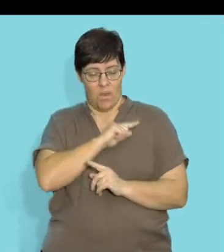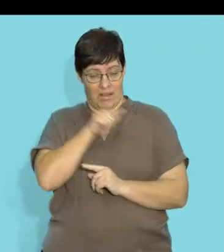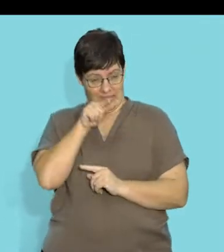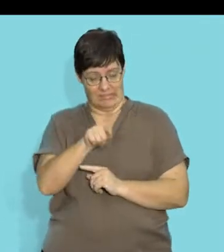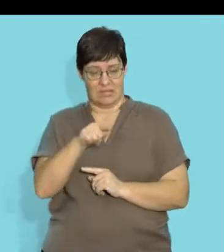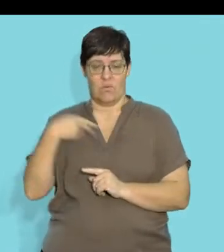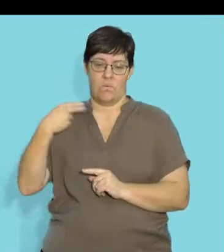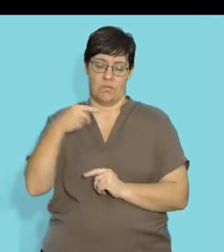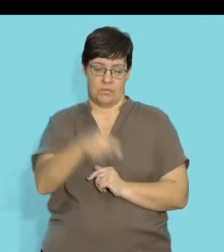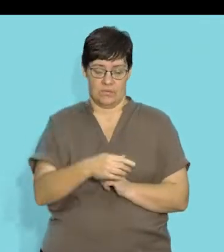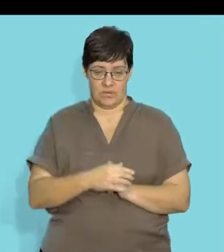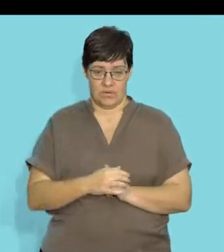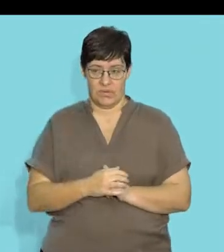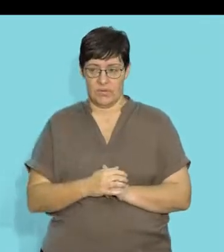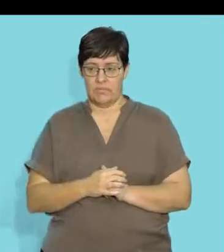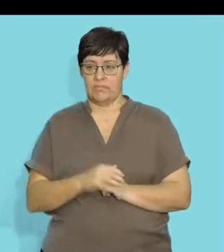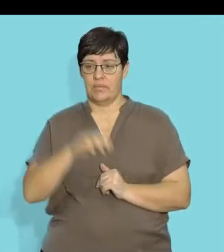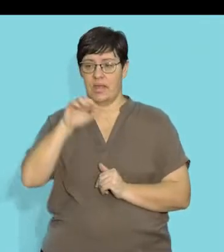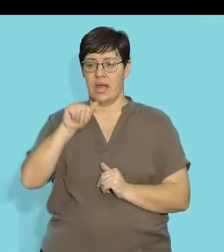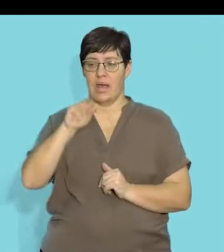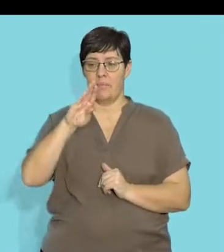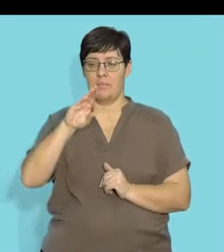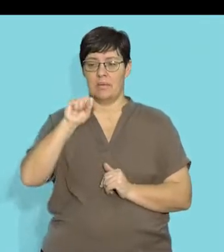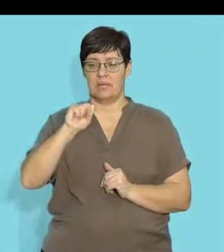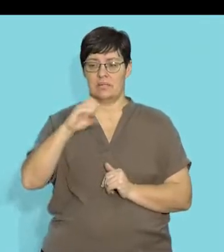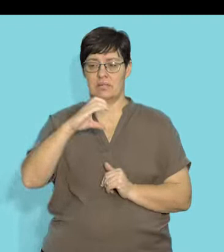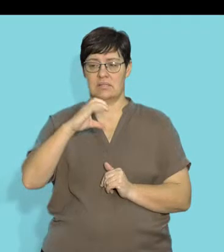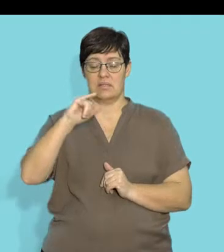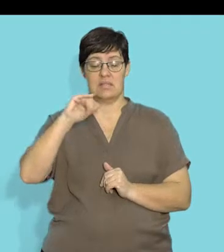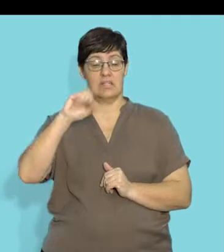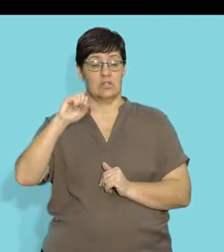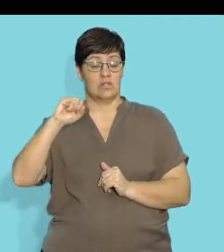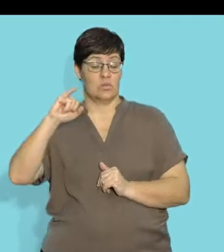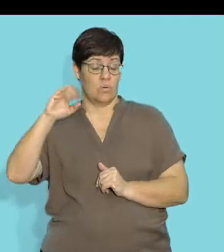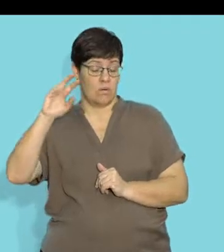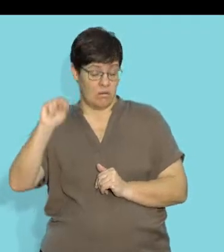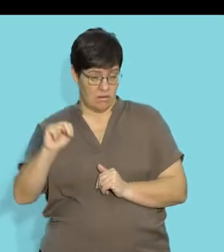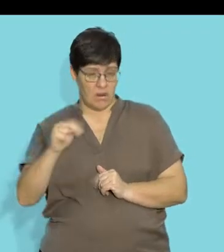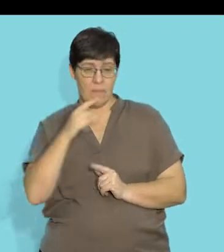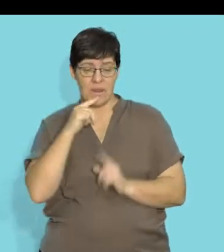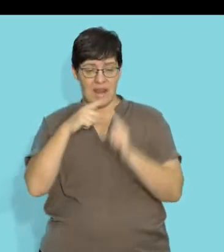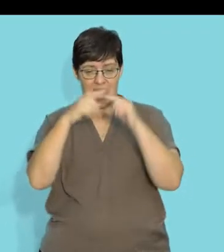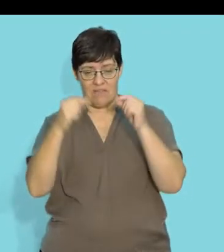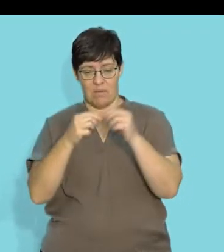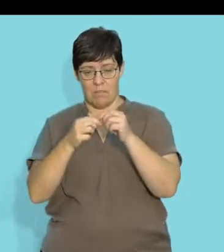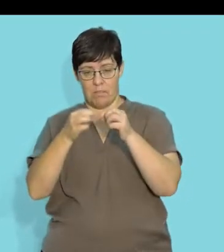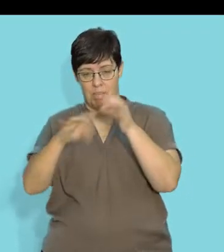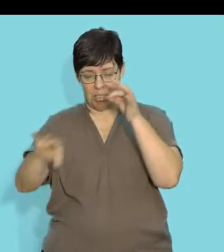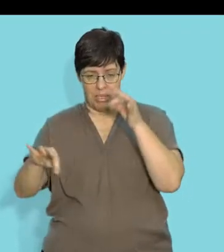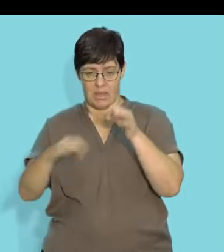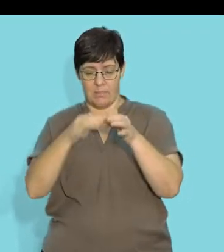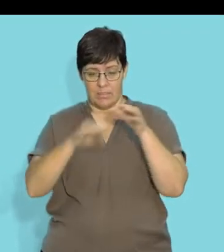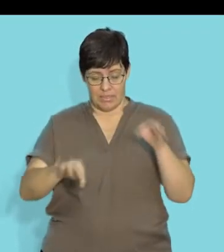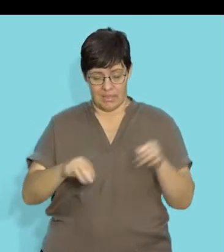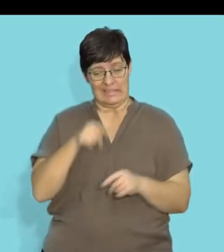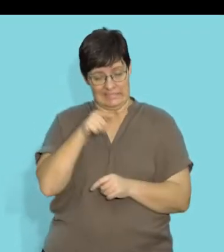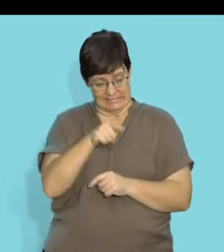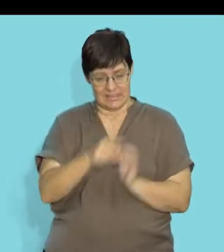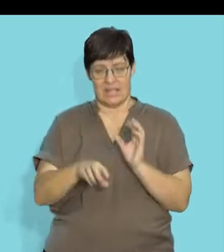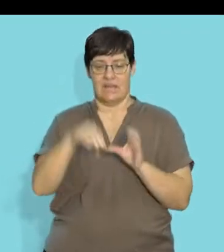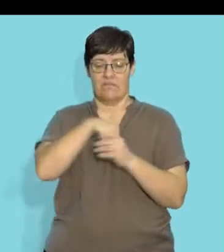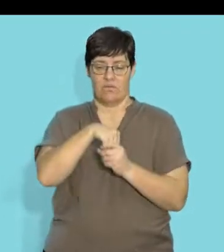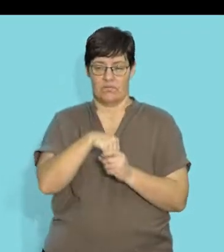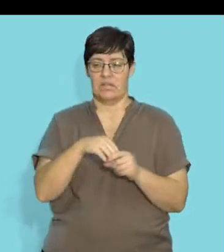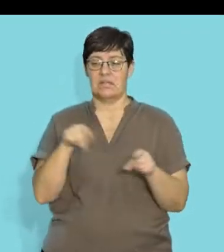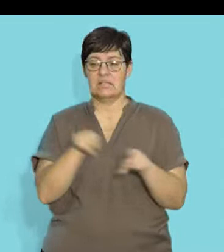auxins. Abscission, which is the breaking off of leaves, also auxins play an important role in that, as well as